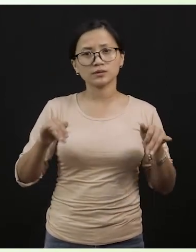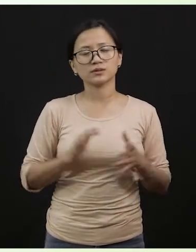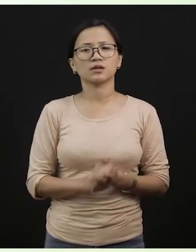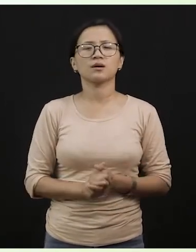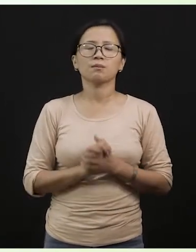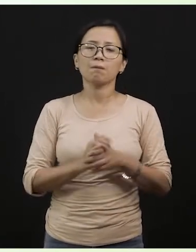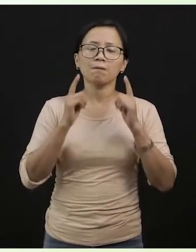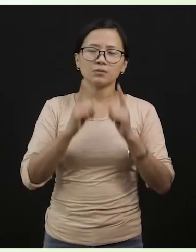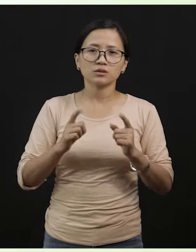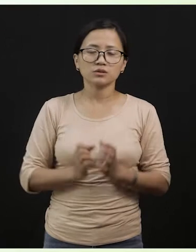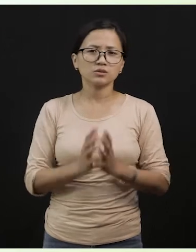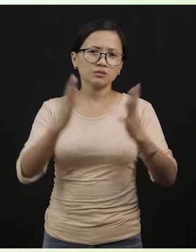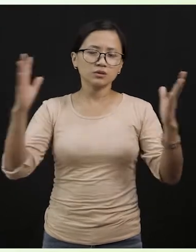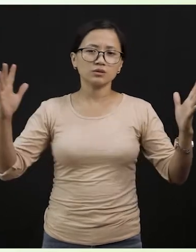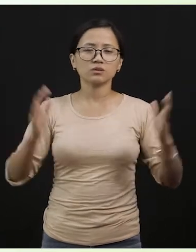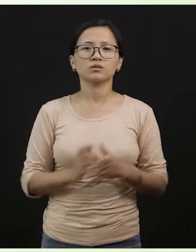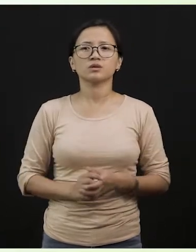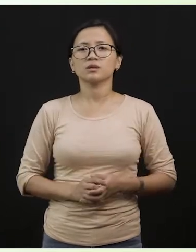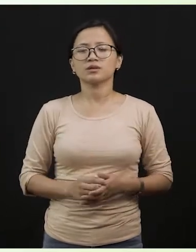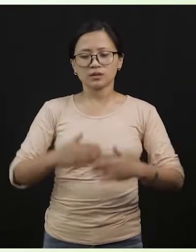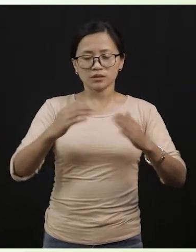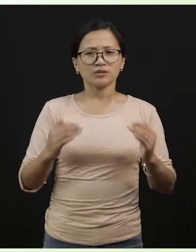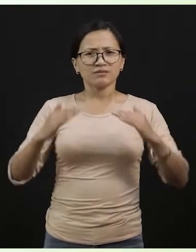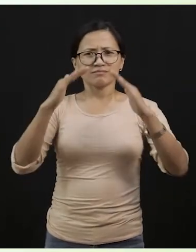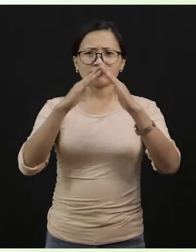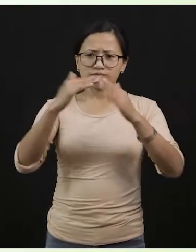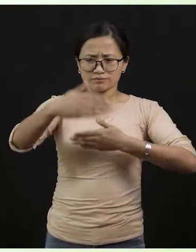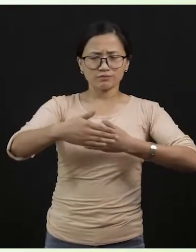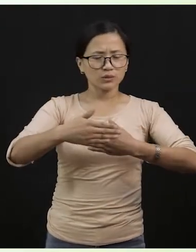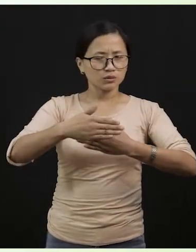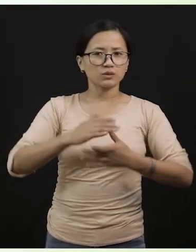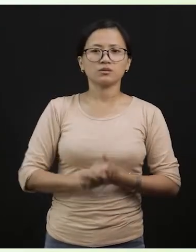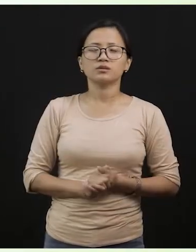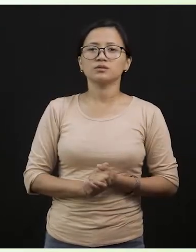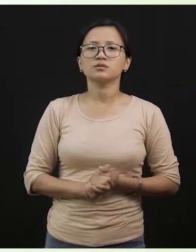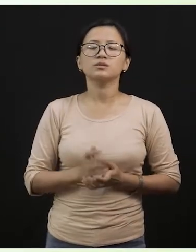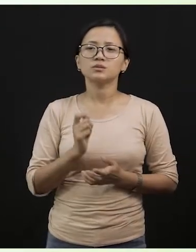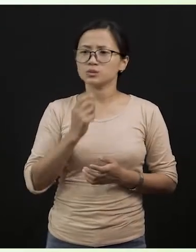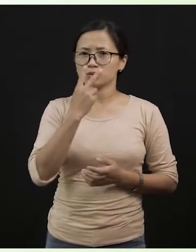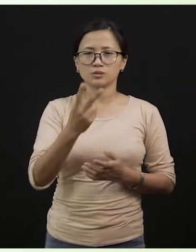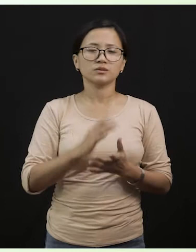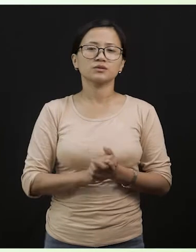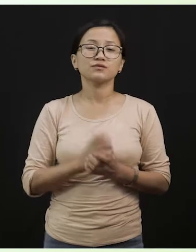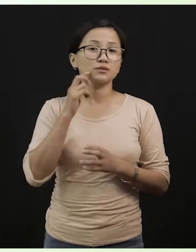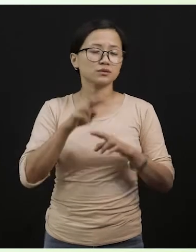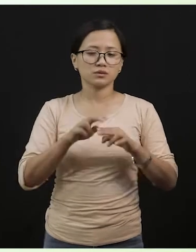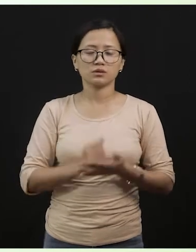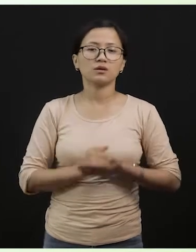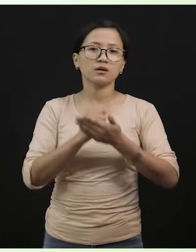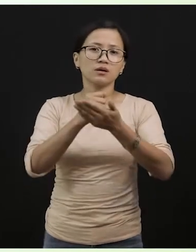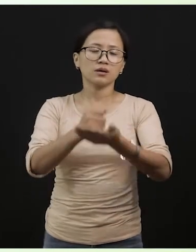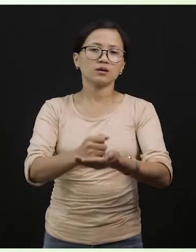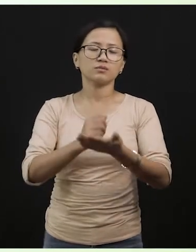things. In your neighborhood, what can you do? You can go and help the old grandmother in your neighborhood by